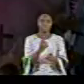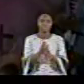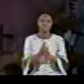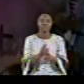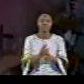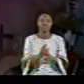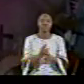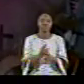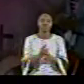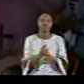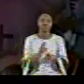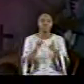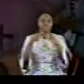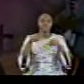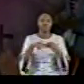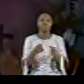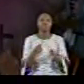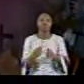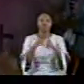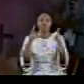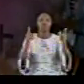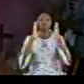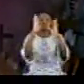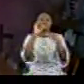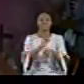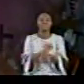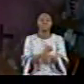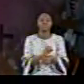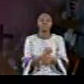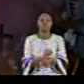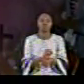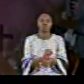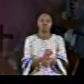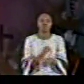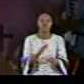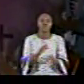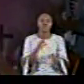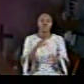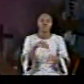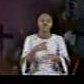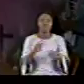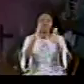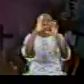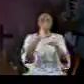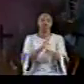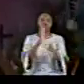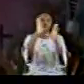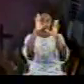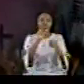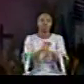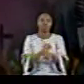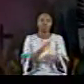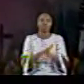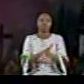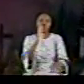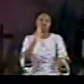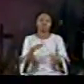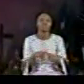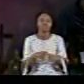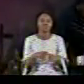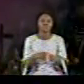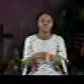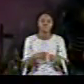in Lagos. This brother is referring back to the great miracle explosion again. By this brother, according to his